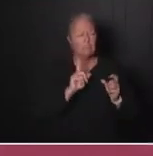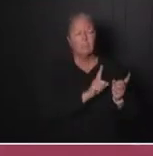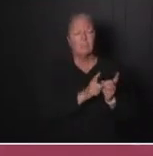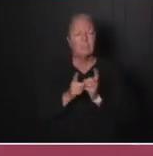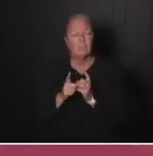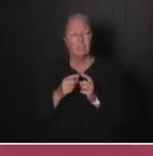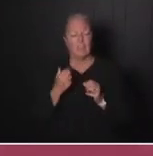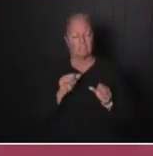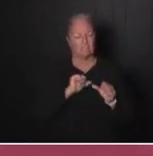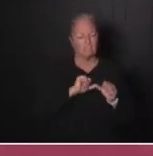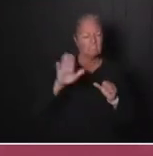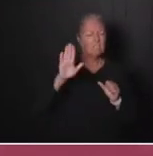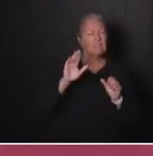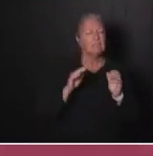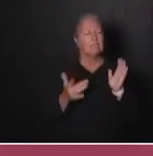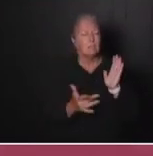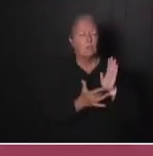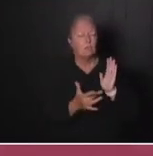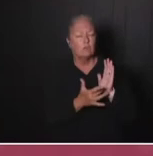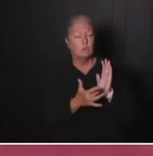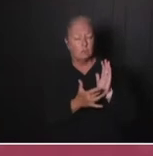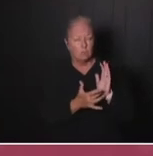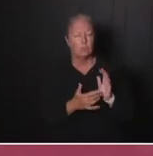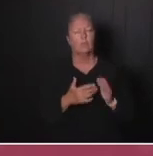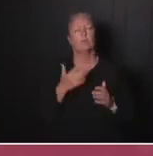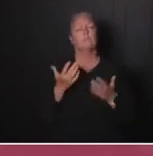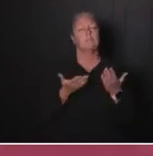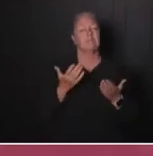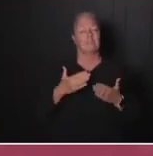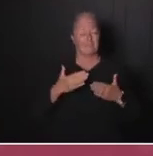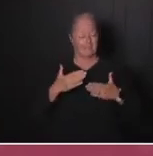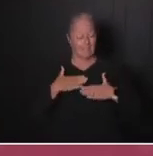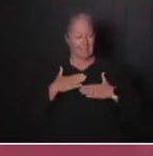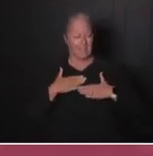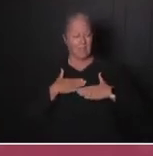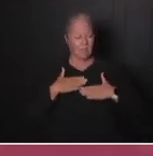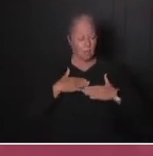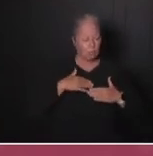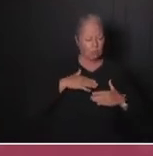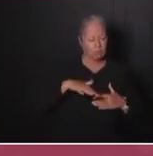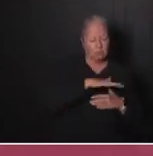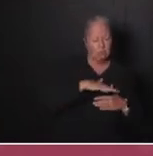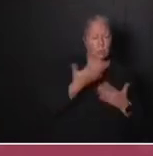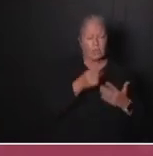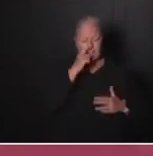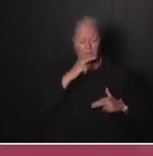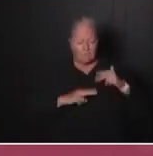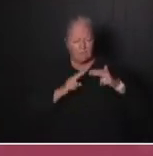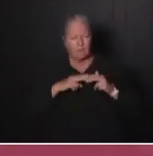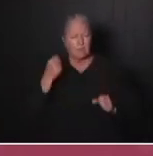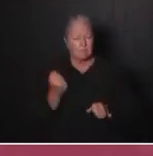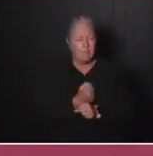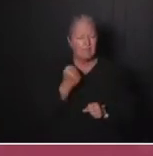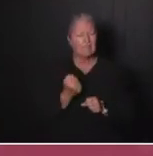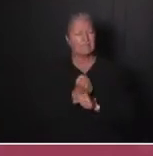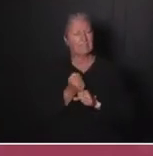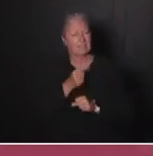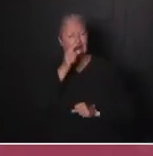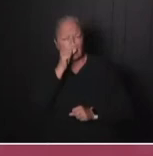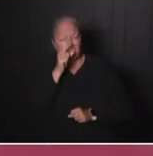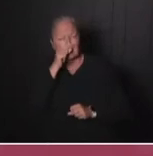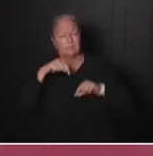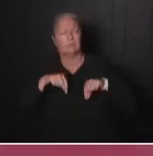and technology. It will diversify our industrial base and develop our sovereign capability. And